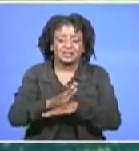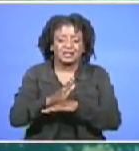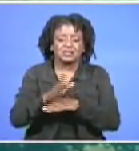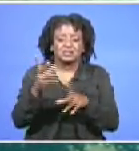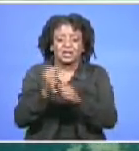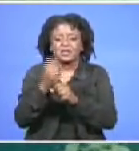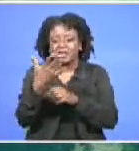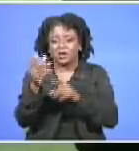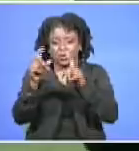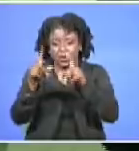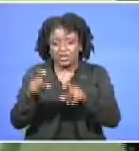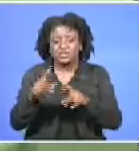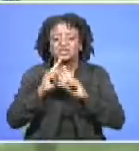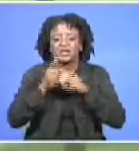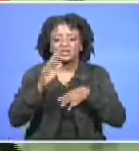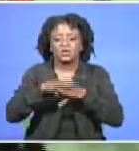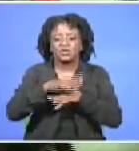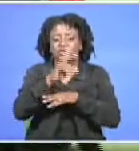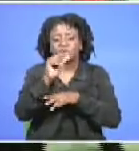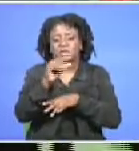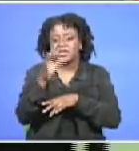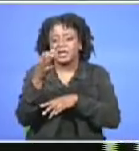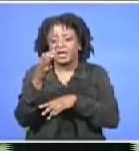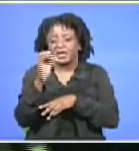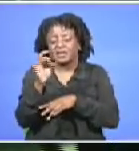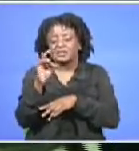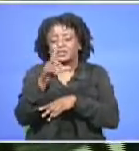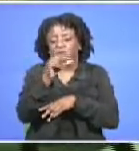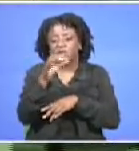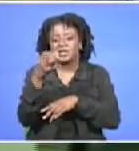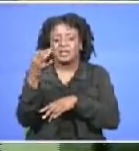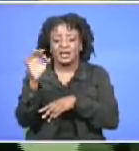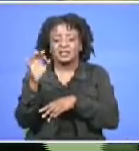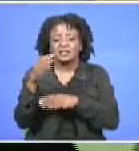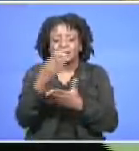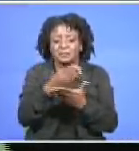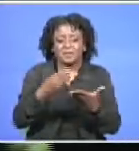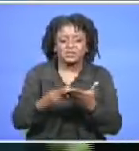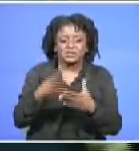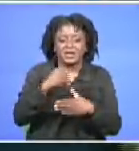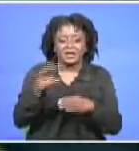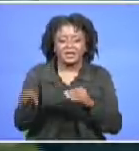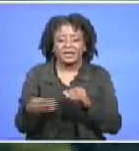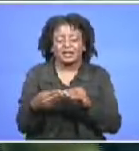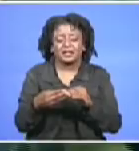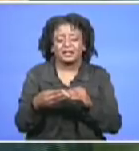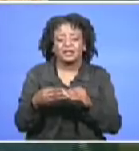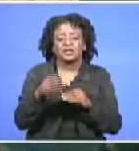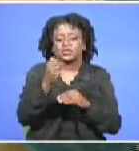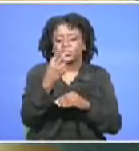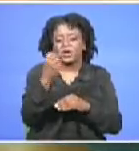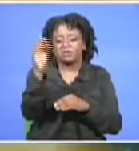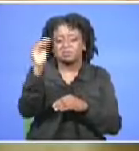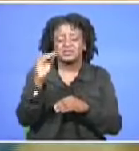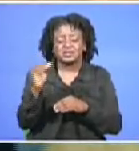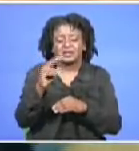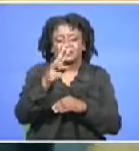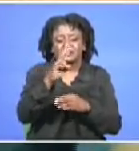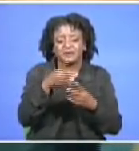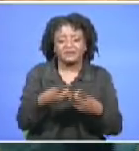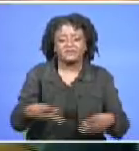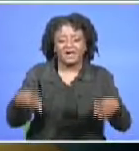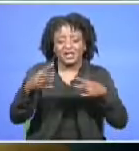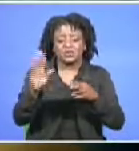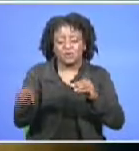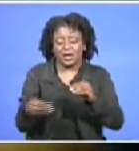their questions answered on the 2018-2019 budget and the implementation of 12% value-added tax. This